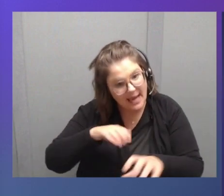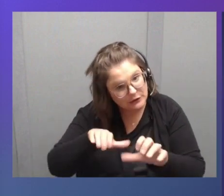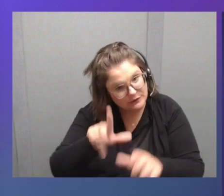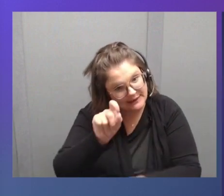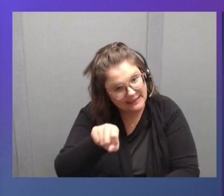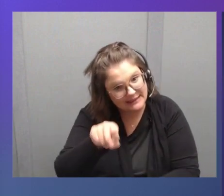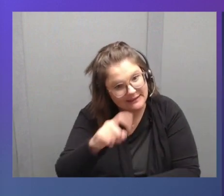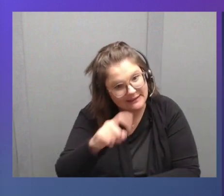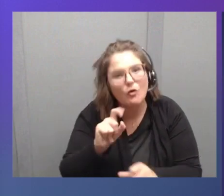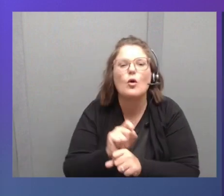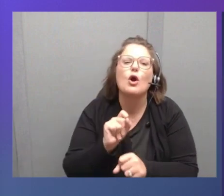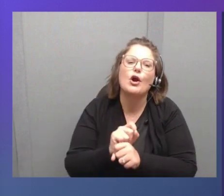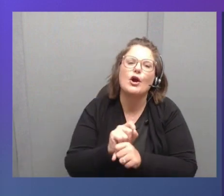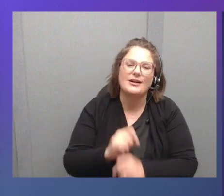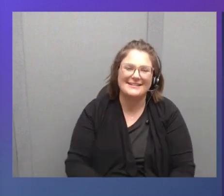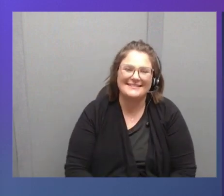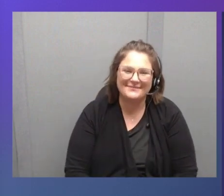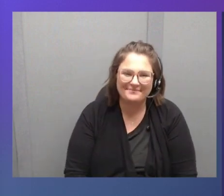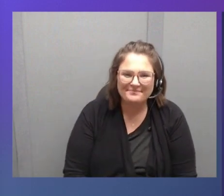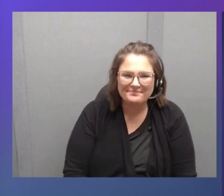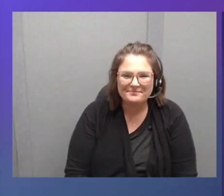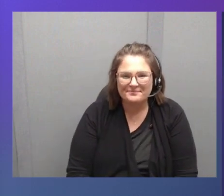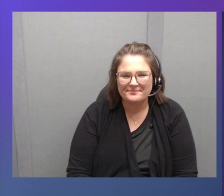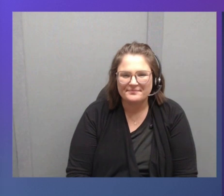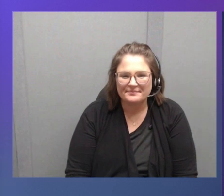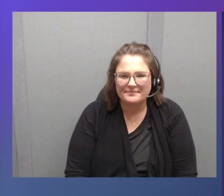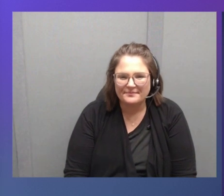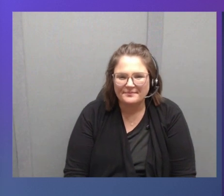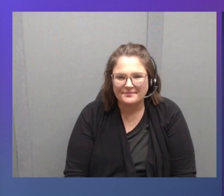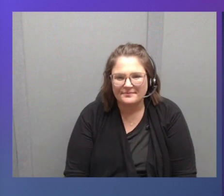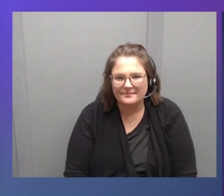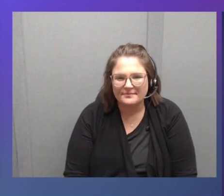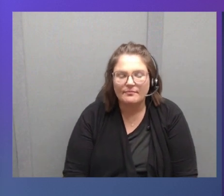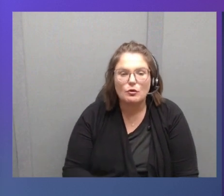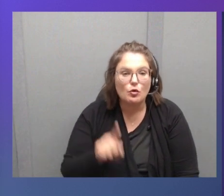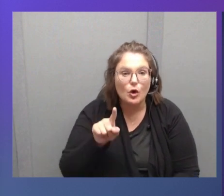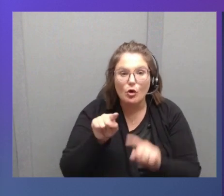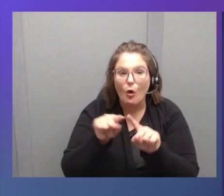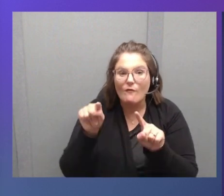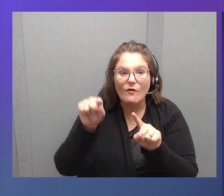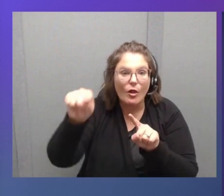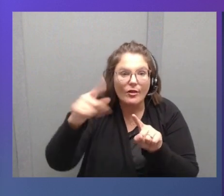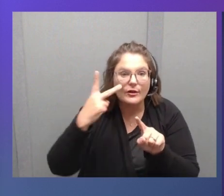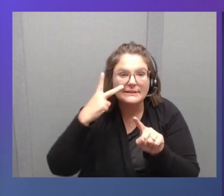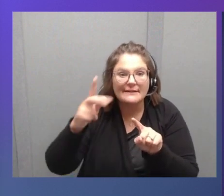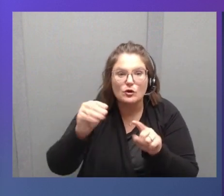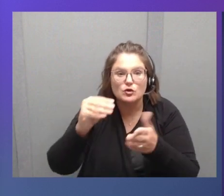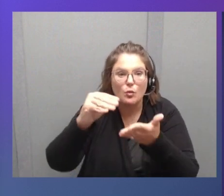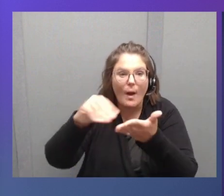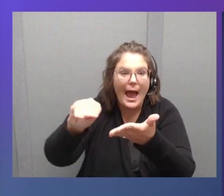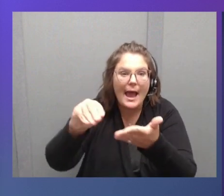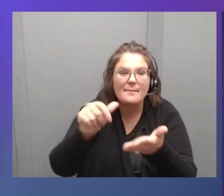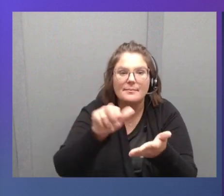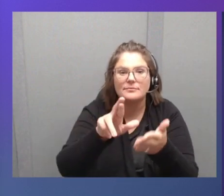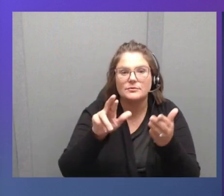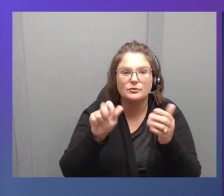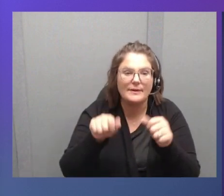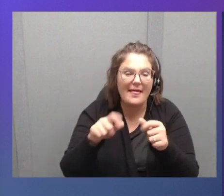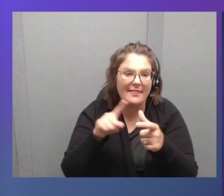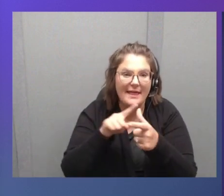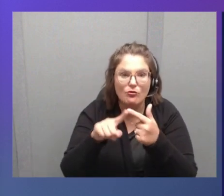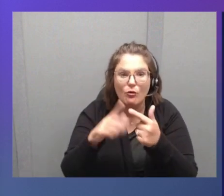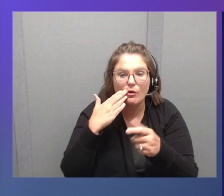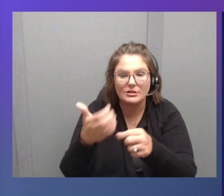plays it for work. Exactly. And then you can go further out and see if you can swipe that, and if whether it makes a connection or not, you can see that's what the extent of the coverage is there, like